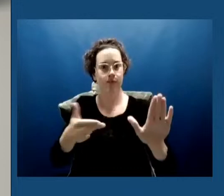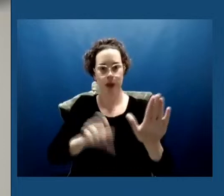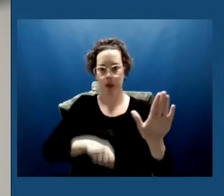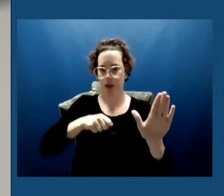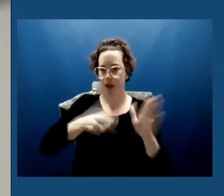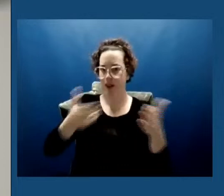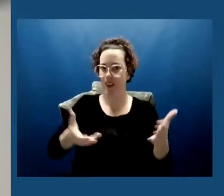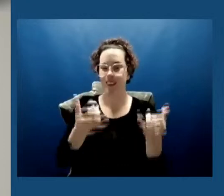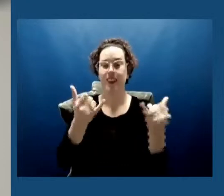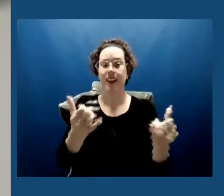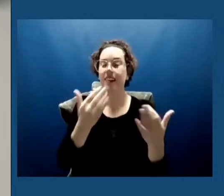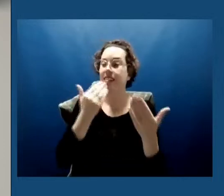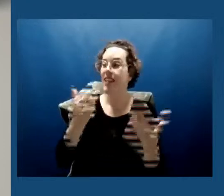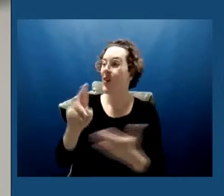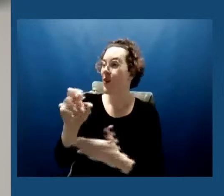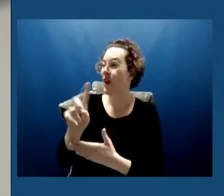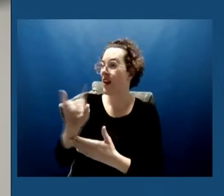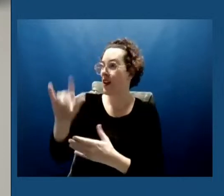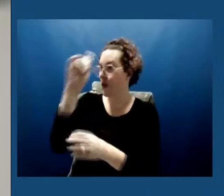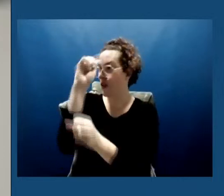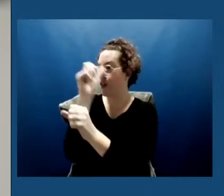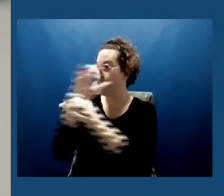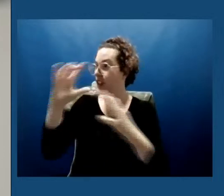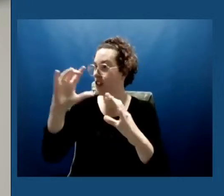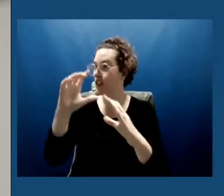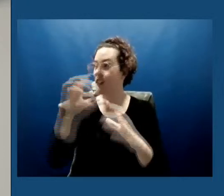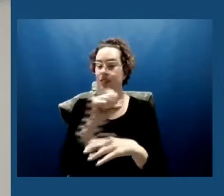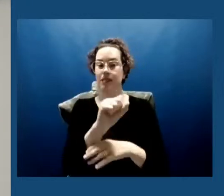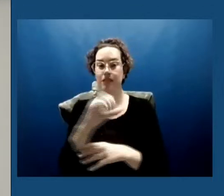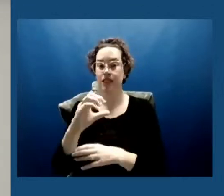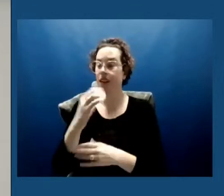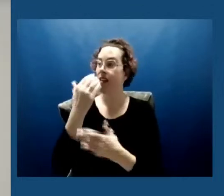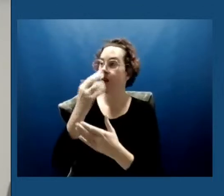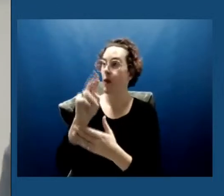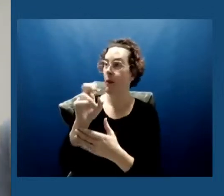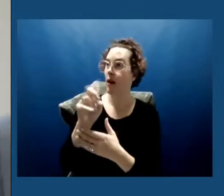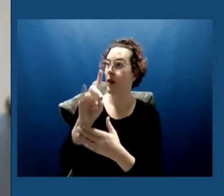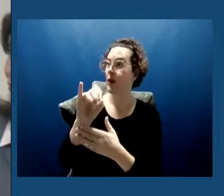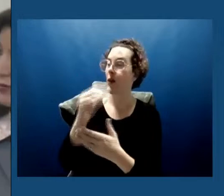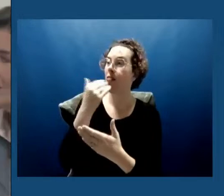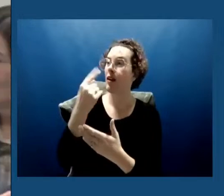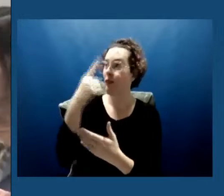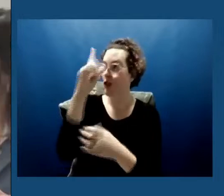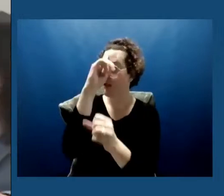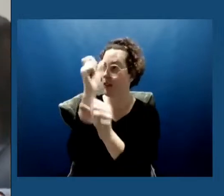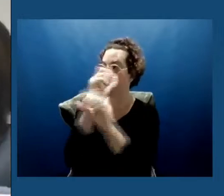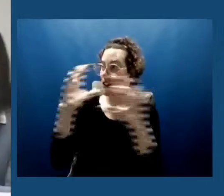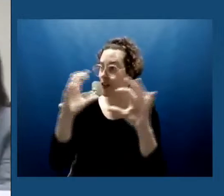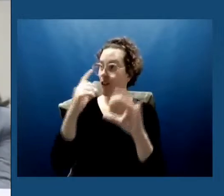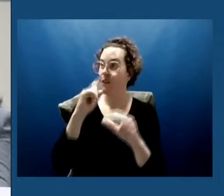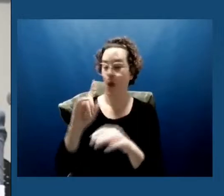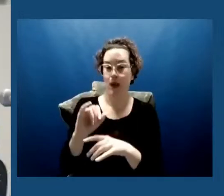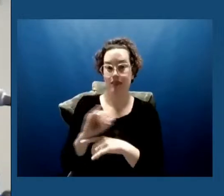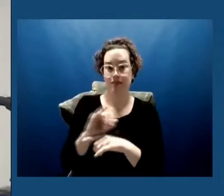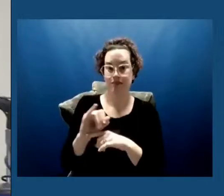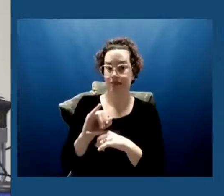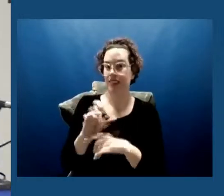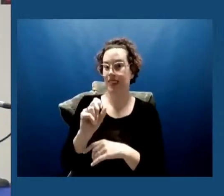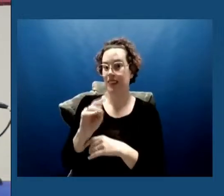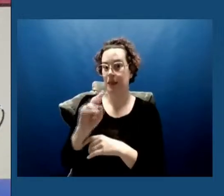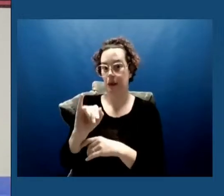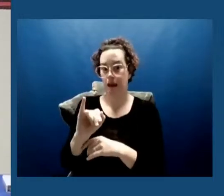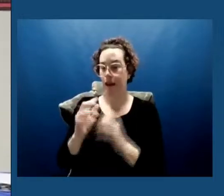your vision. Secretary Raimondo, thank you for your vision for bringing semiconductor manufacturing to the United States.